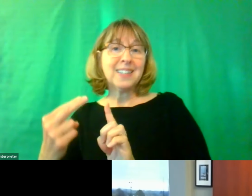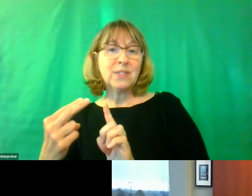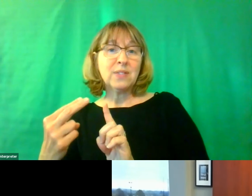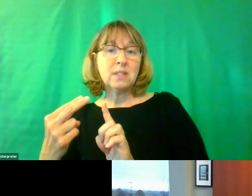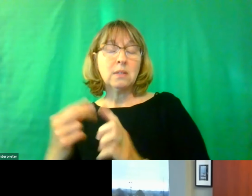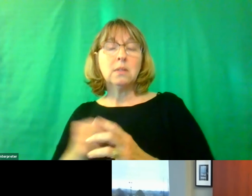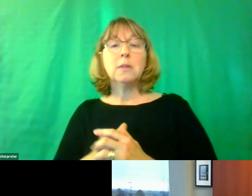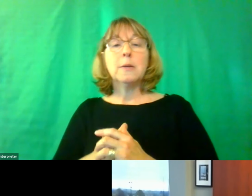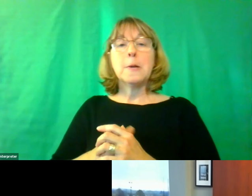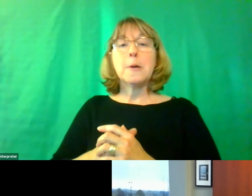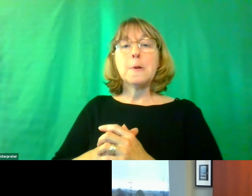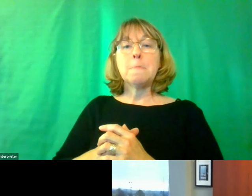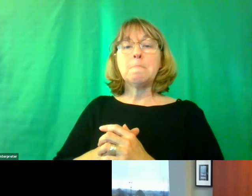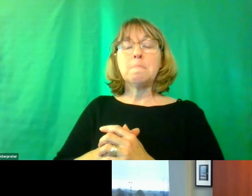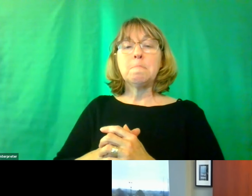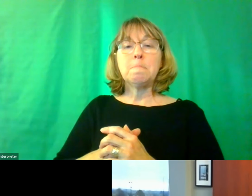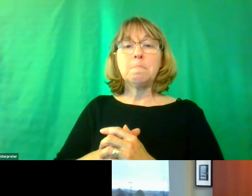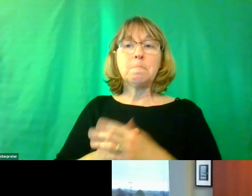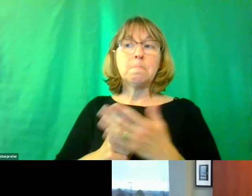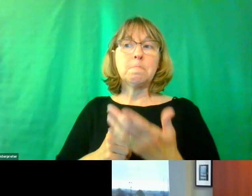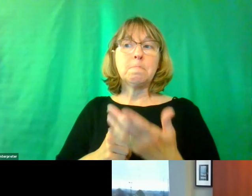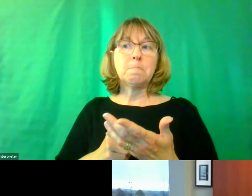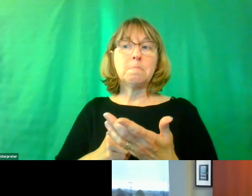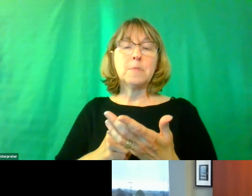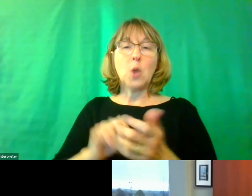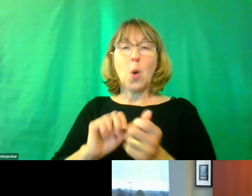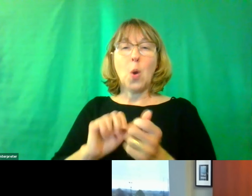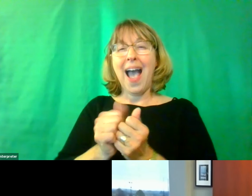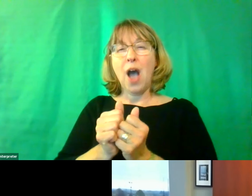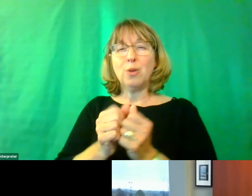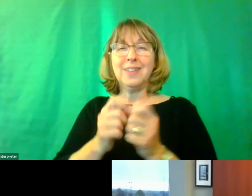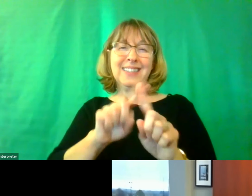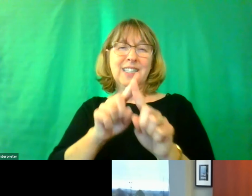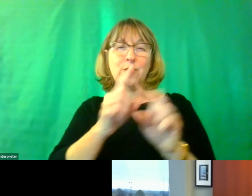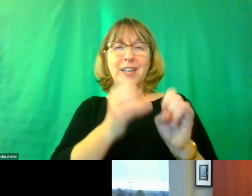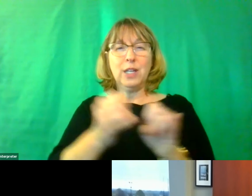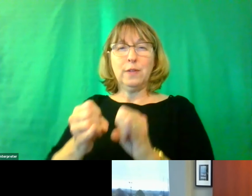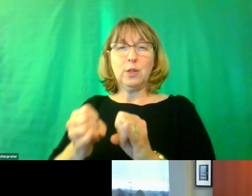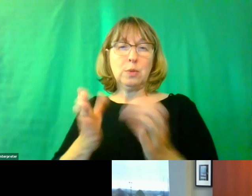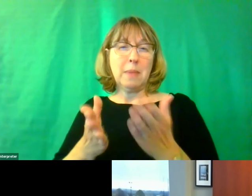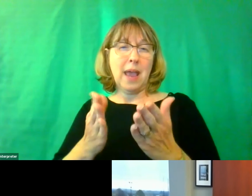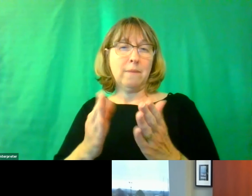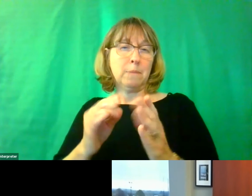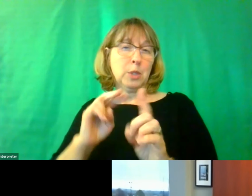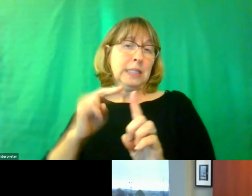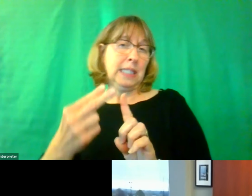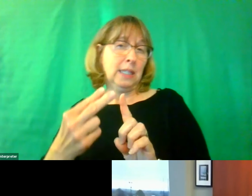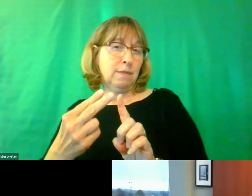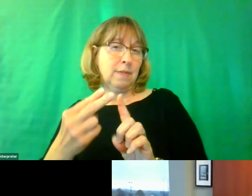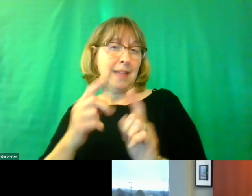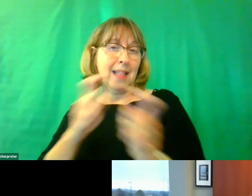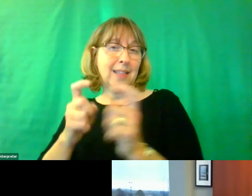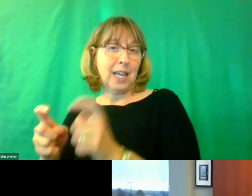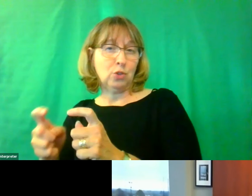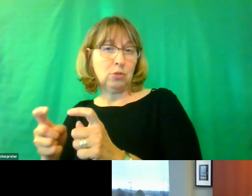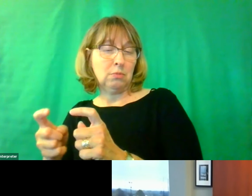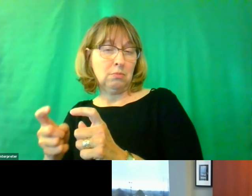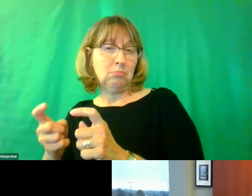perceive decisions to allocate resources in different ways. So we offered courses on perspective taking.